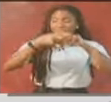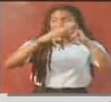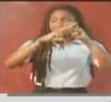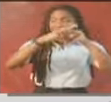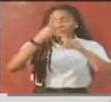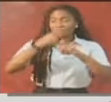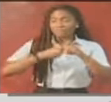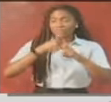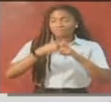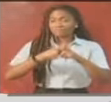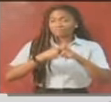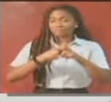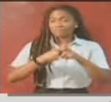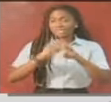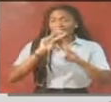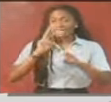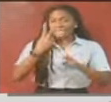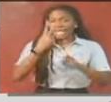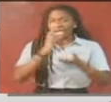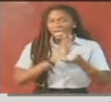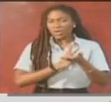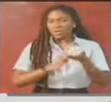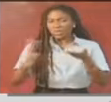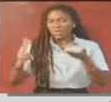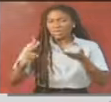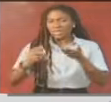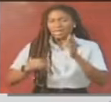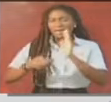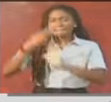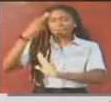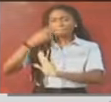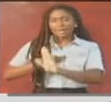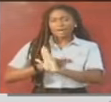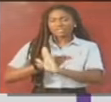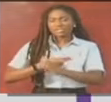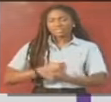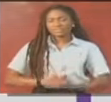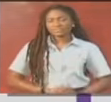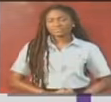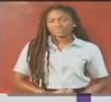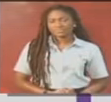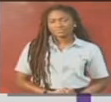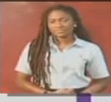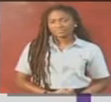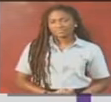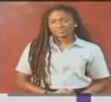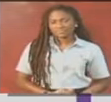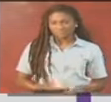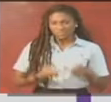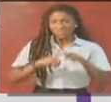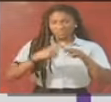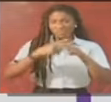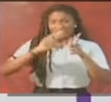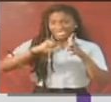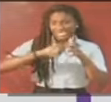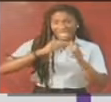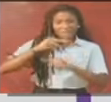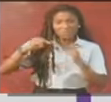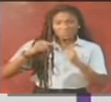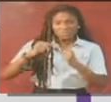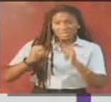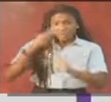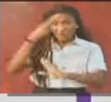since basically the second week or so of March. Next slide, please. When we look at that, aggregating that same data on